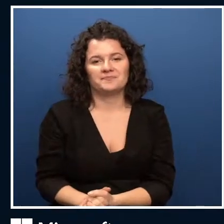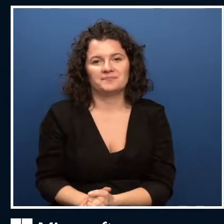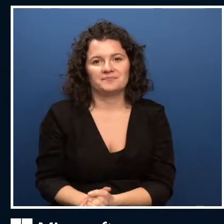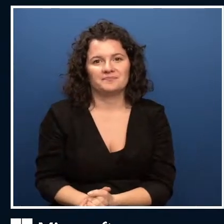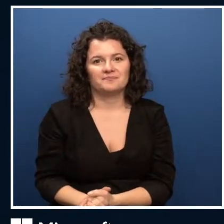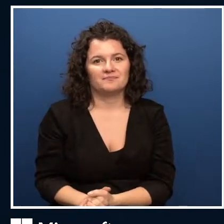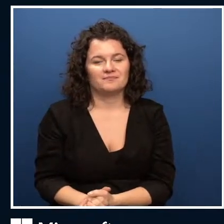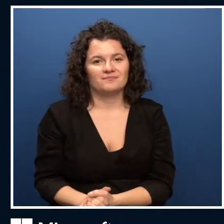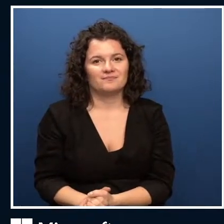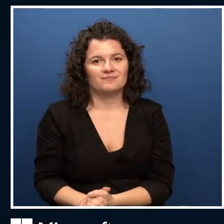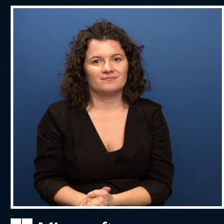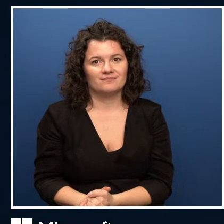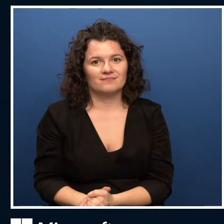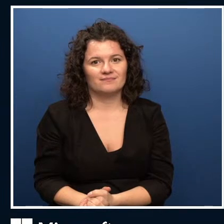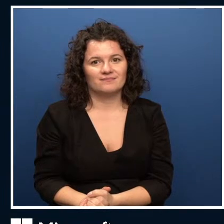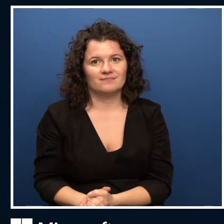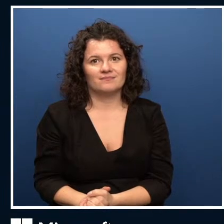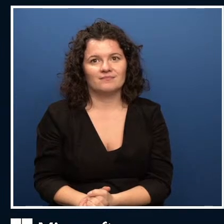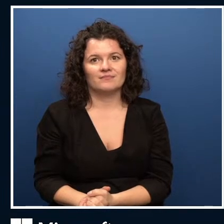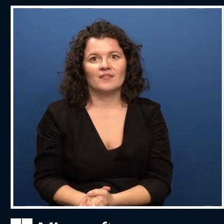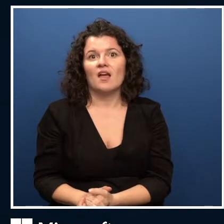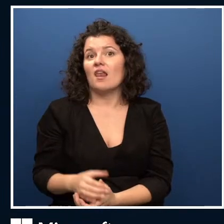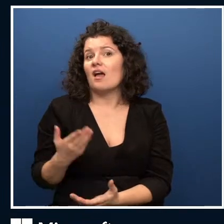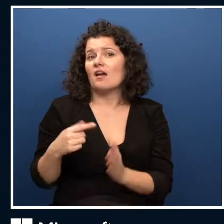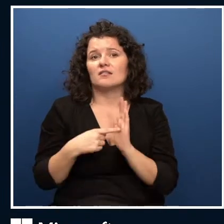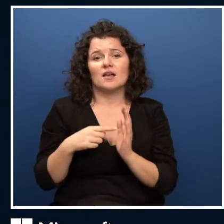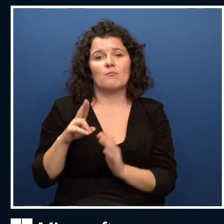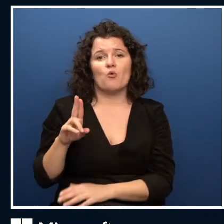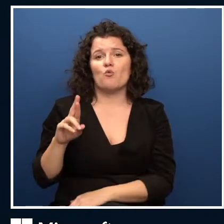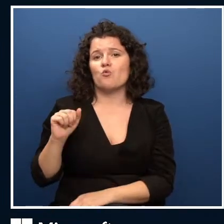of the overall population which you have, leading to